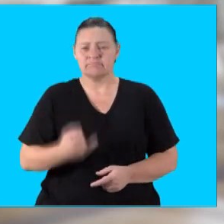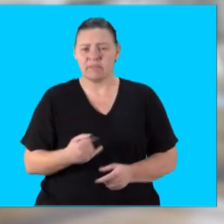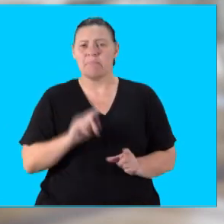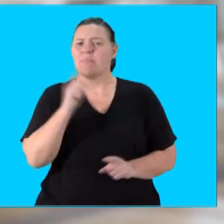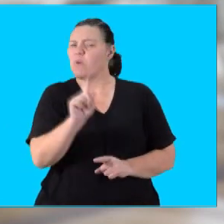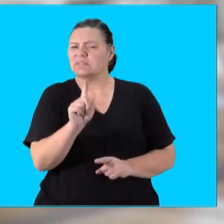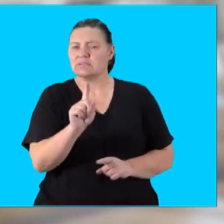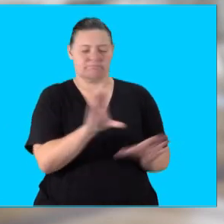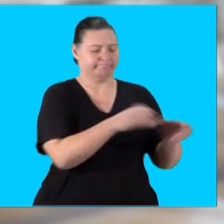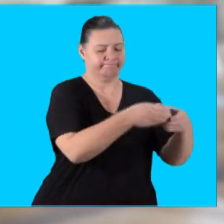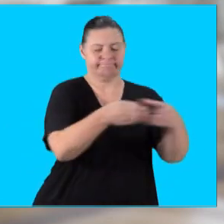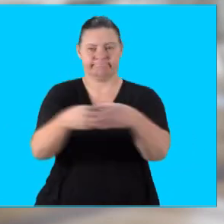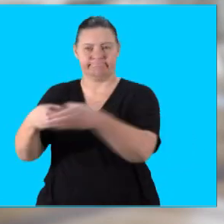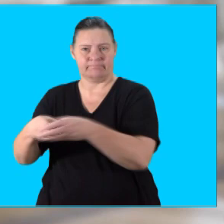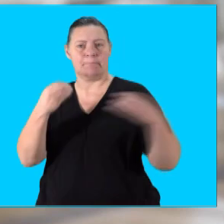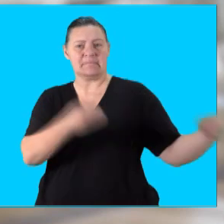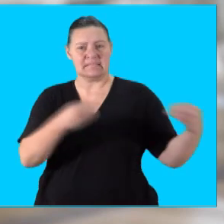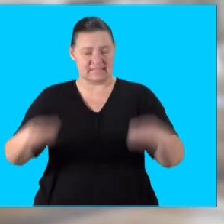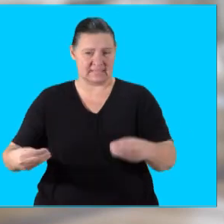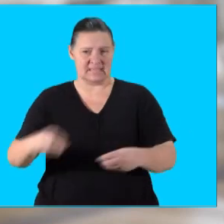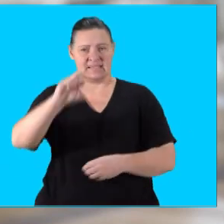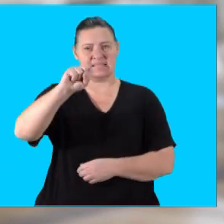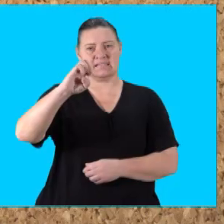business sectors.